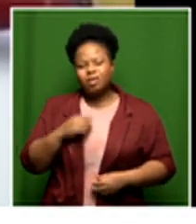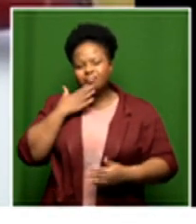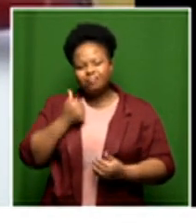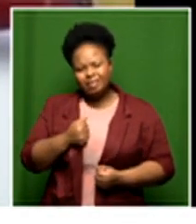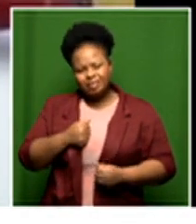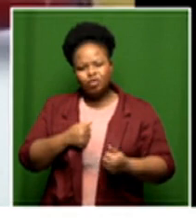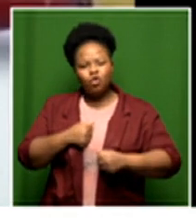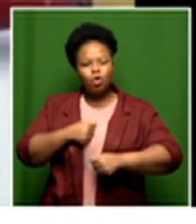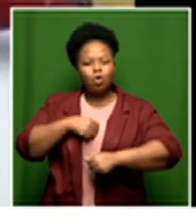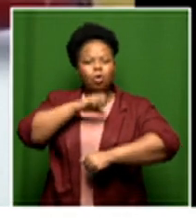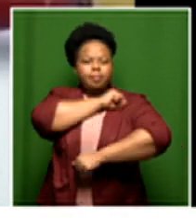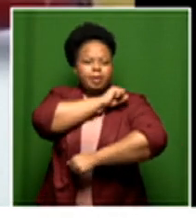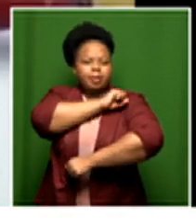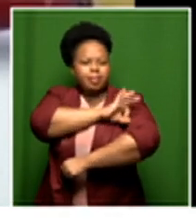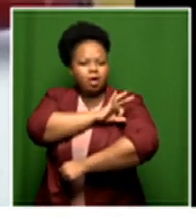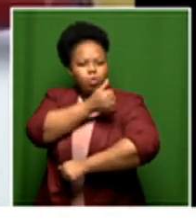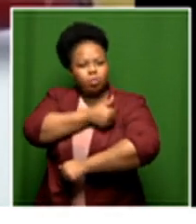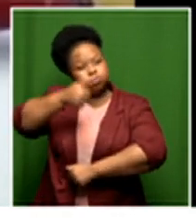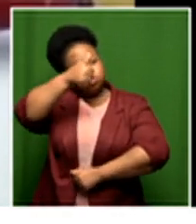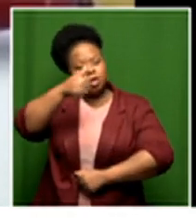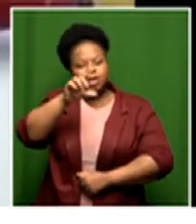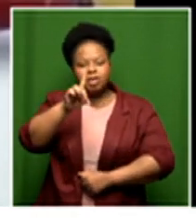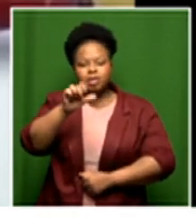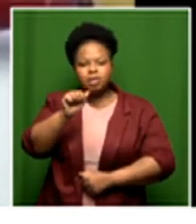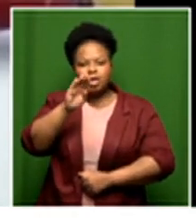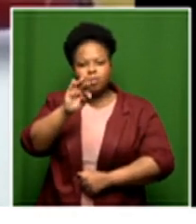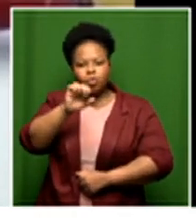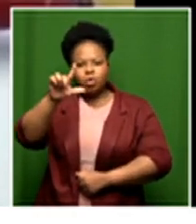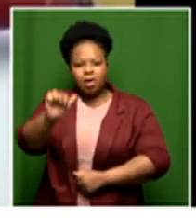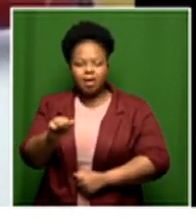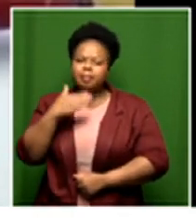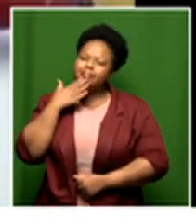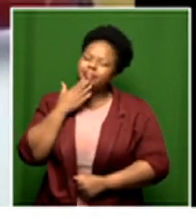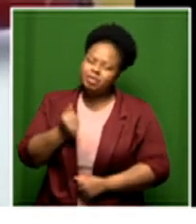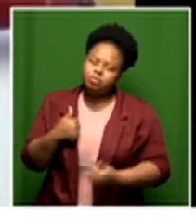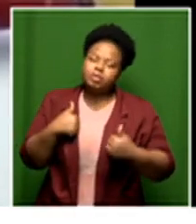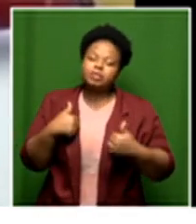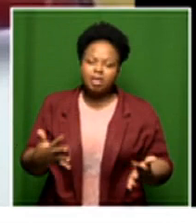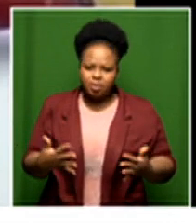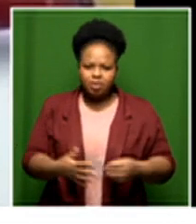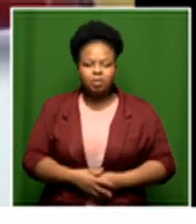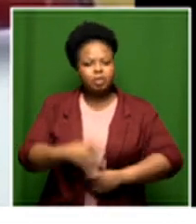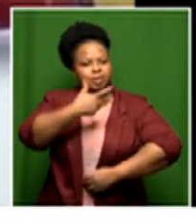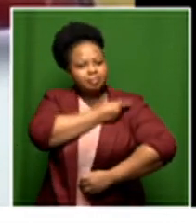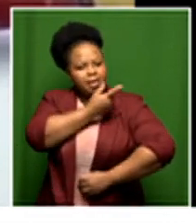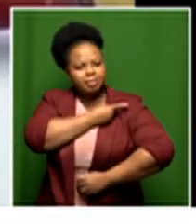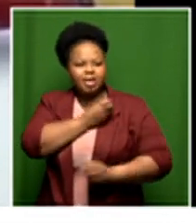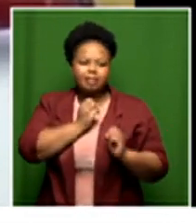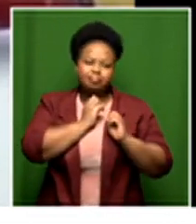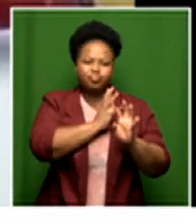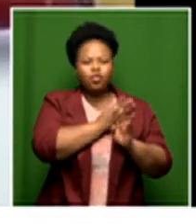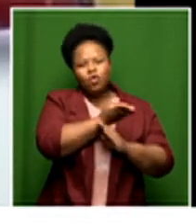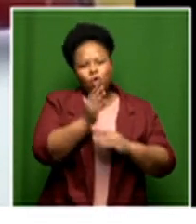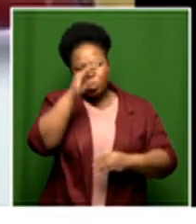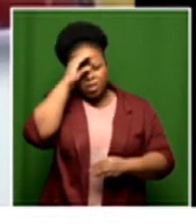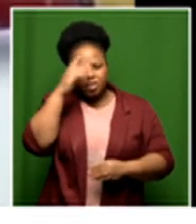Dabula, please start the vaccine rollout. And it is a Sisonke program